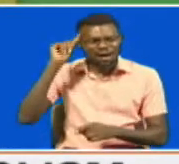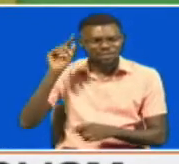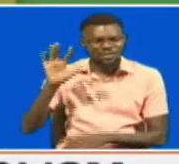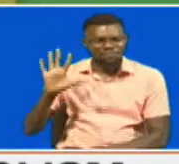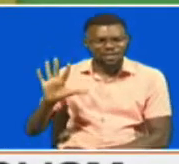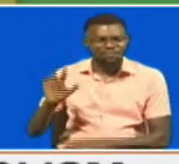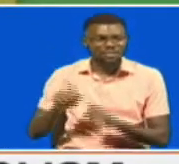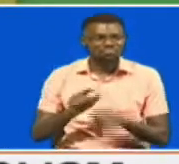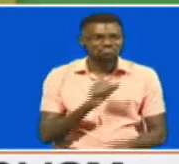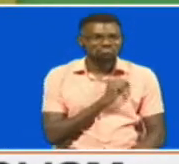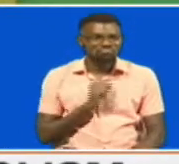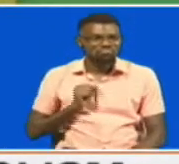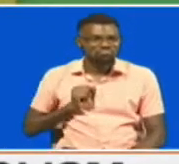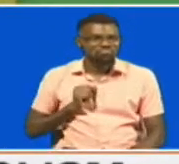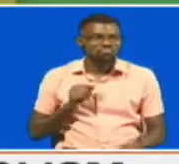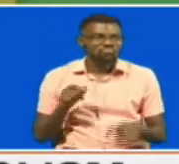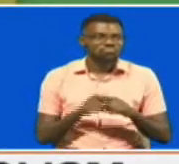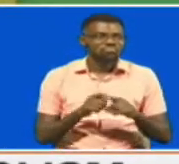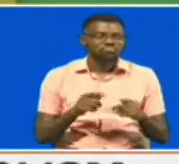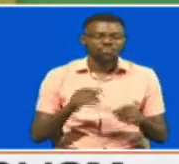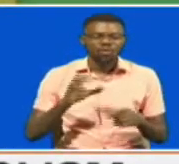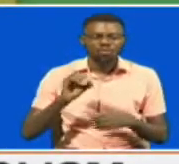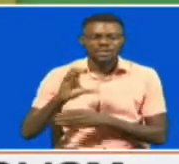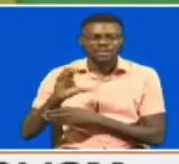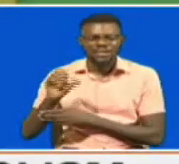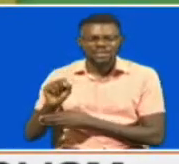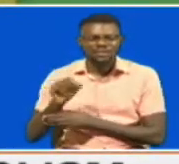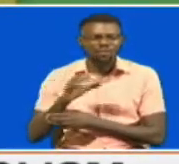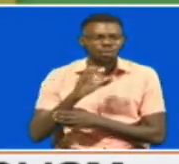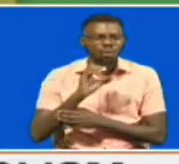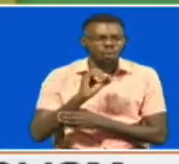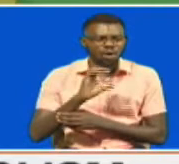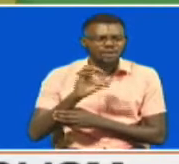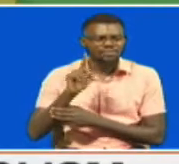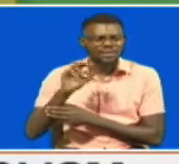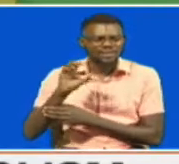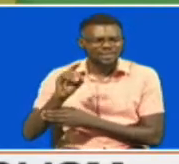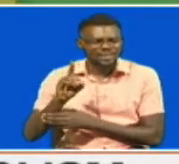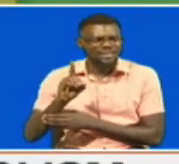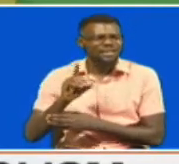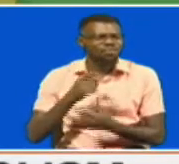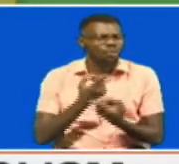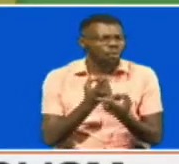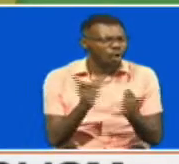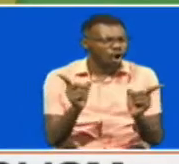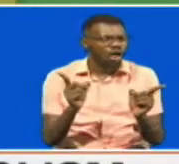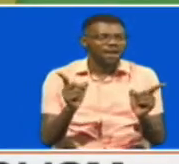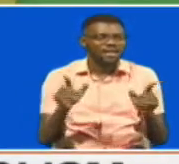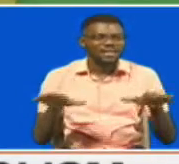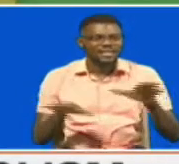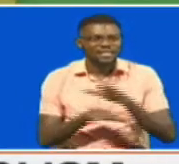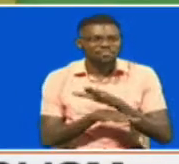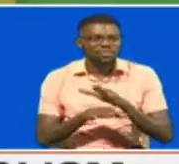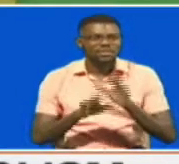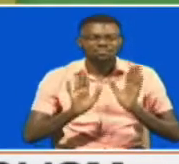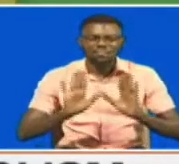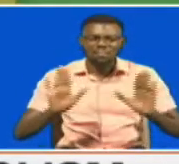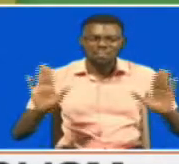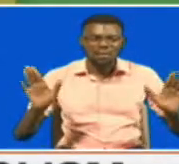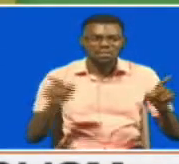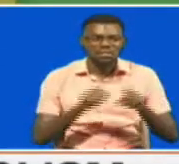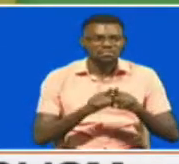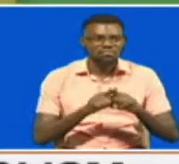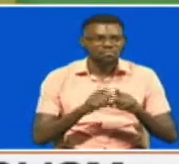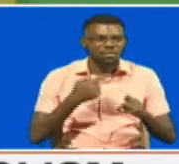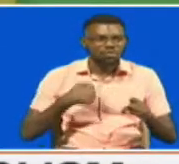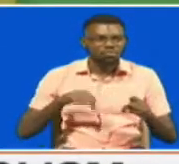senators and all the OCSs, all the OSPDs, all the county commissioners, all the deputy county commissioners, and we